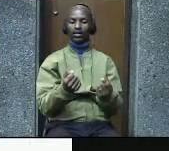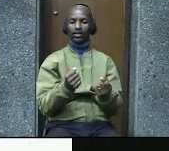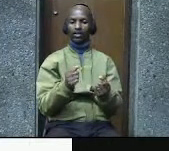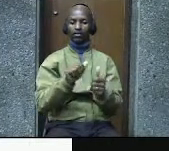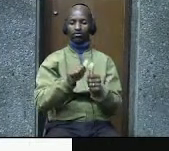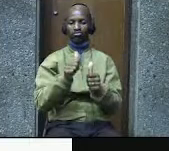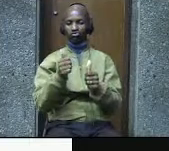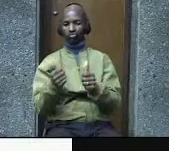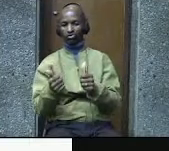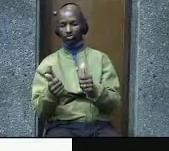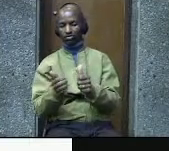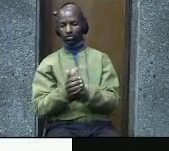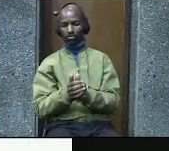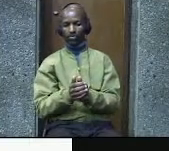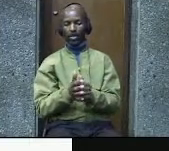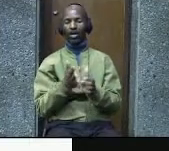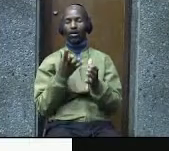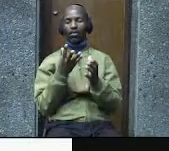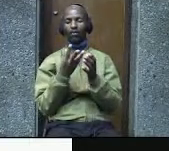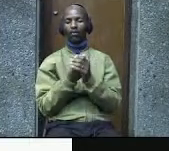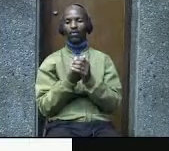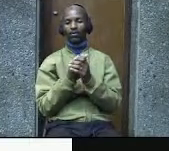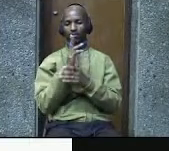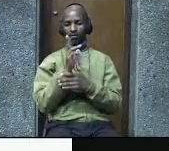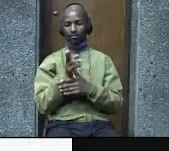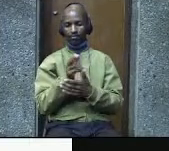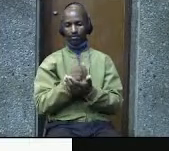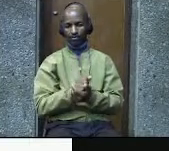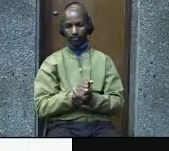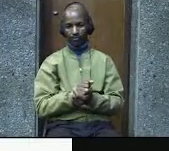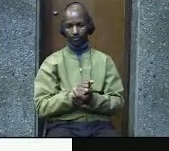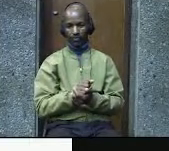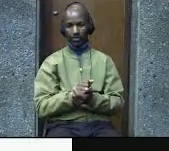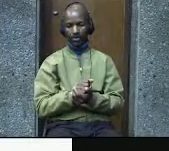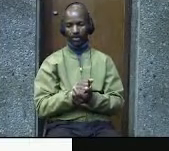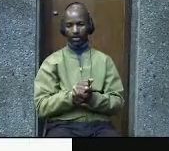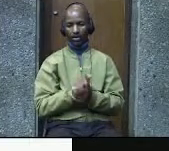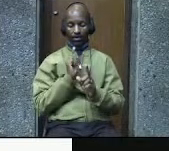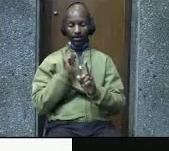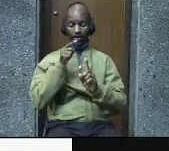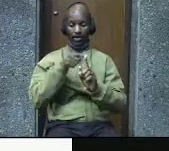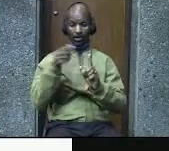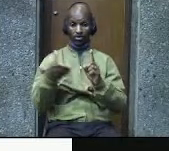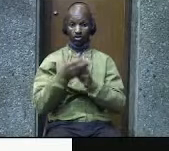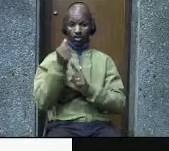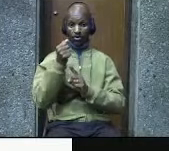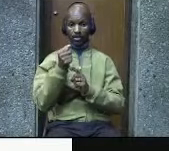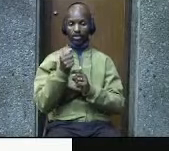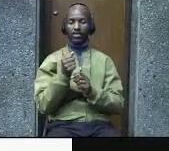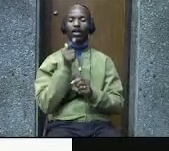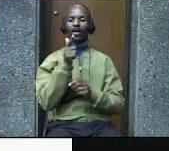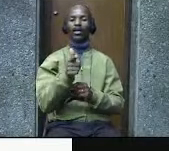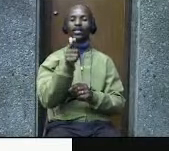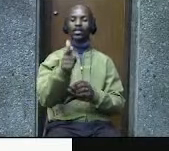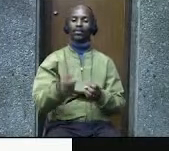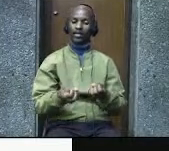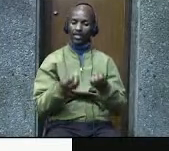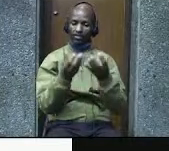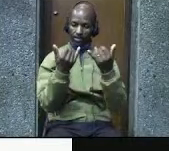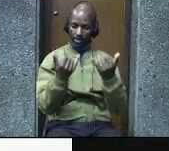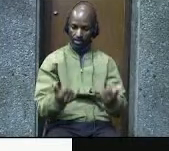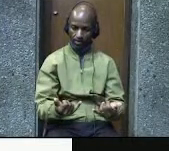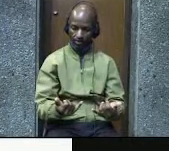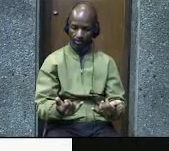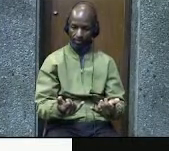proportionally according to claims that come later. I've already indicated